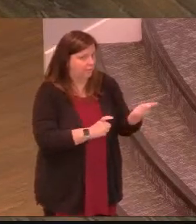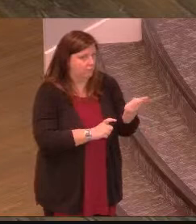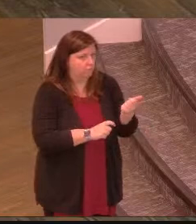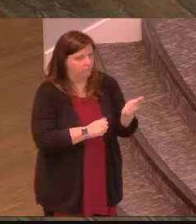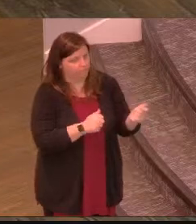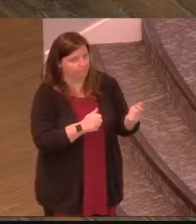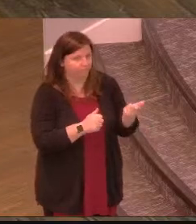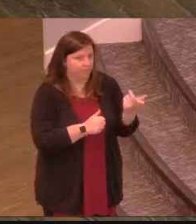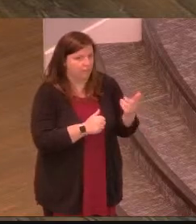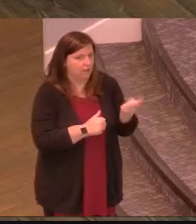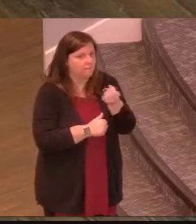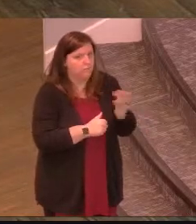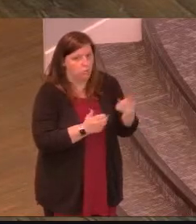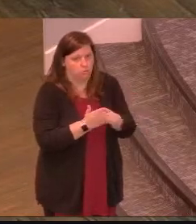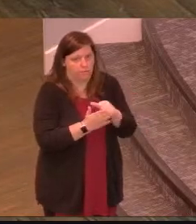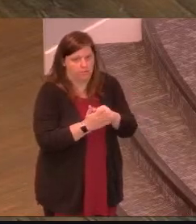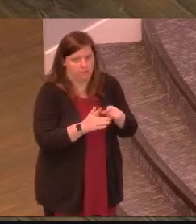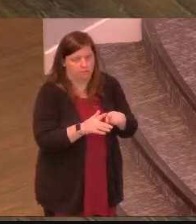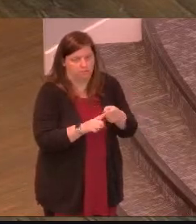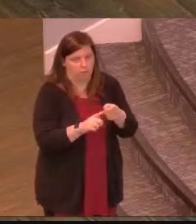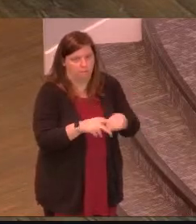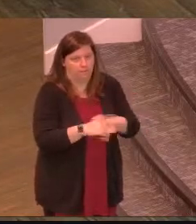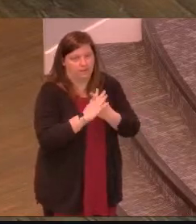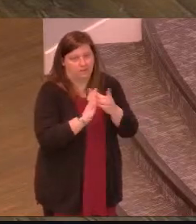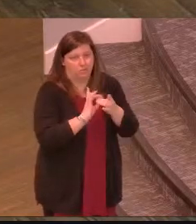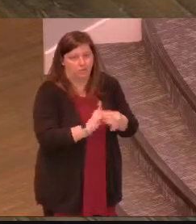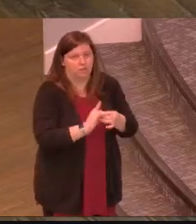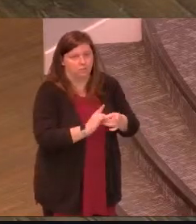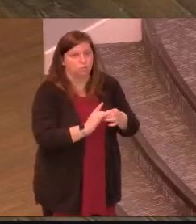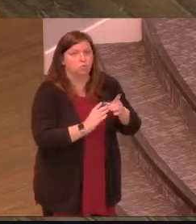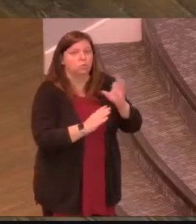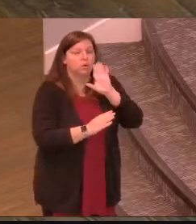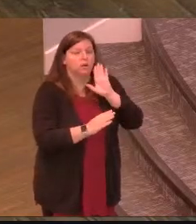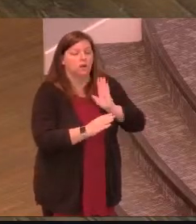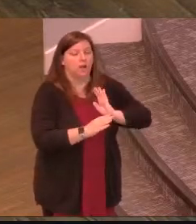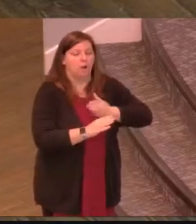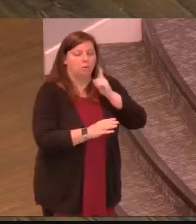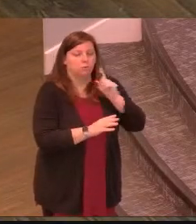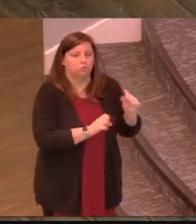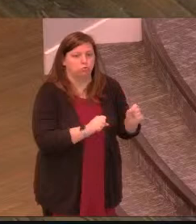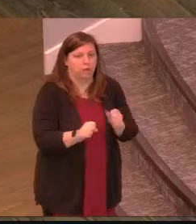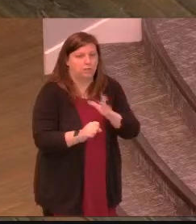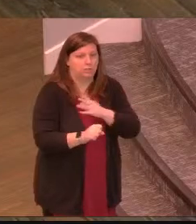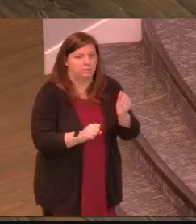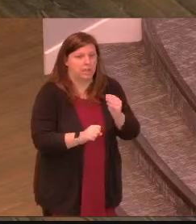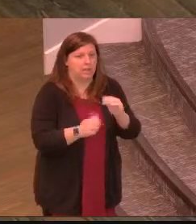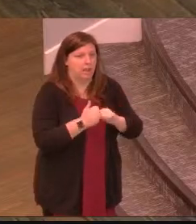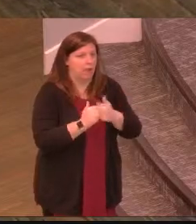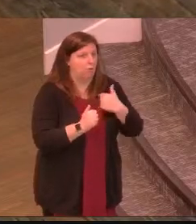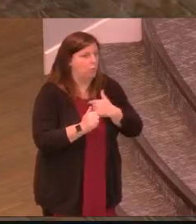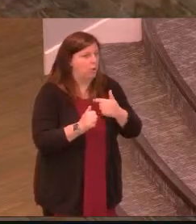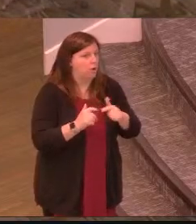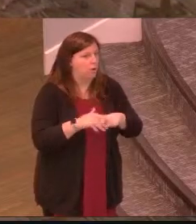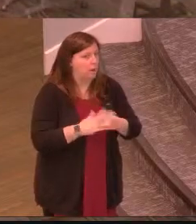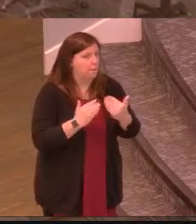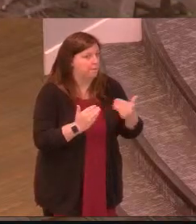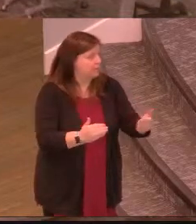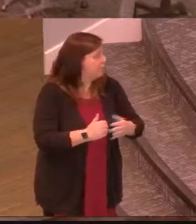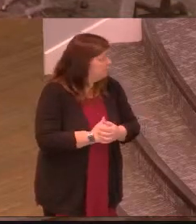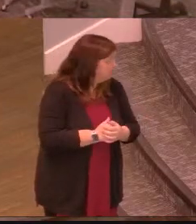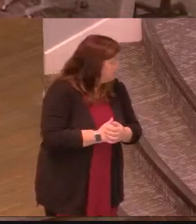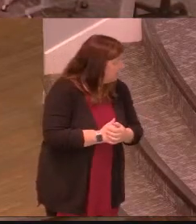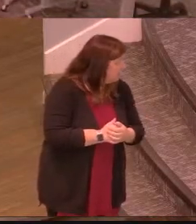as it relates to the strategies and the implementation phase. So I apologize to all of you. I